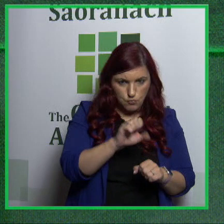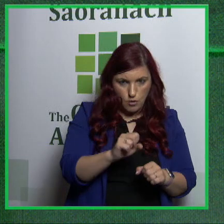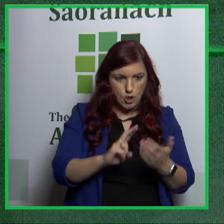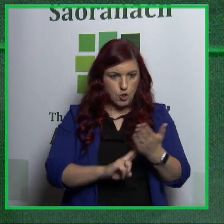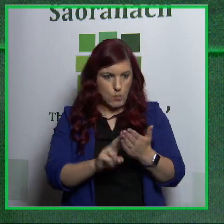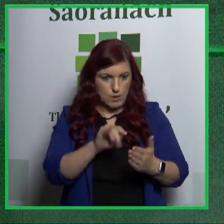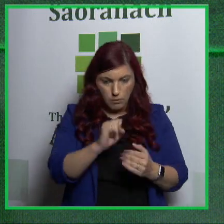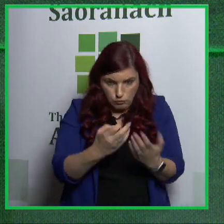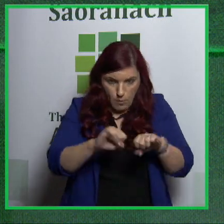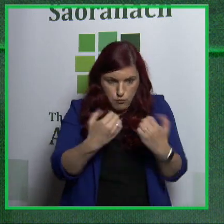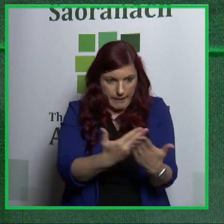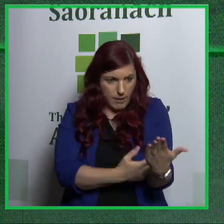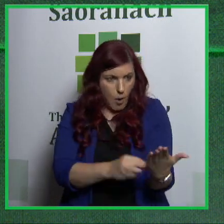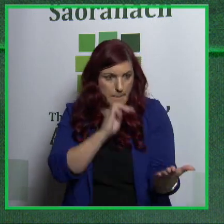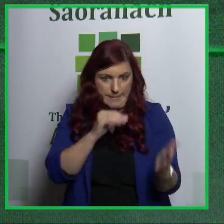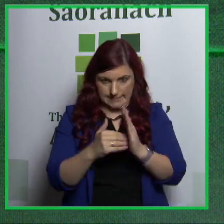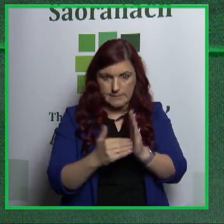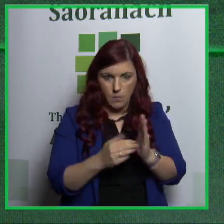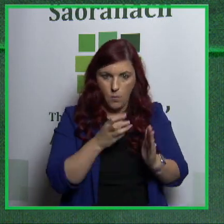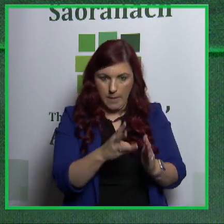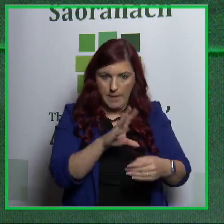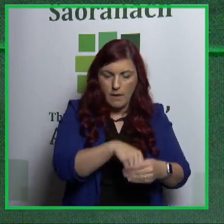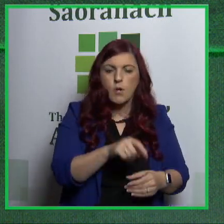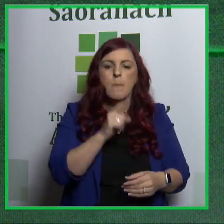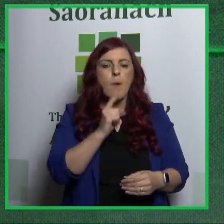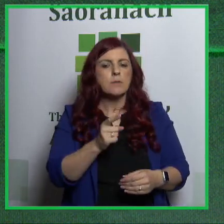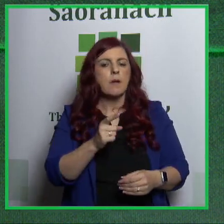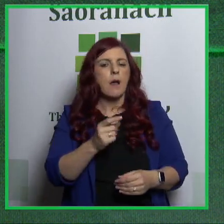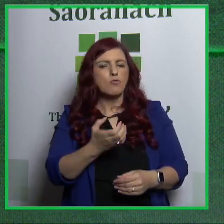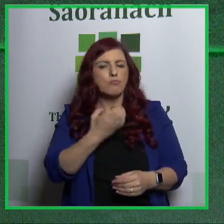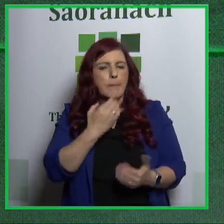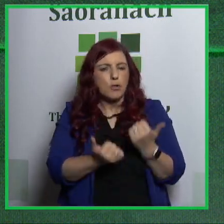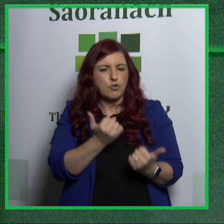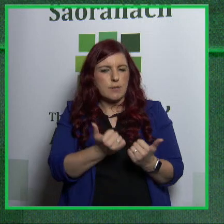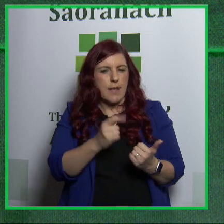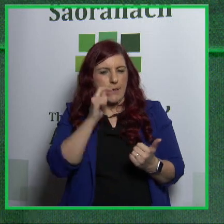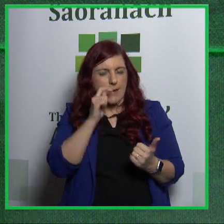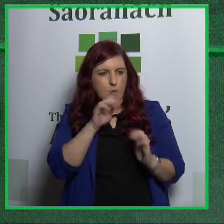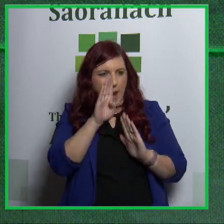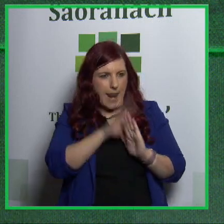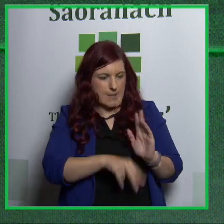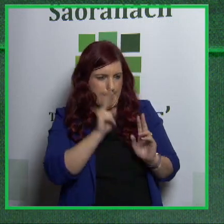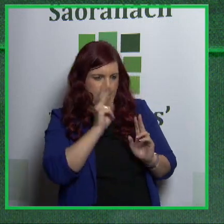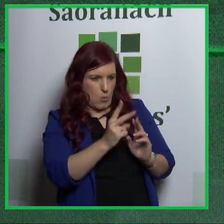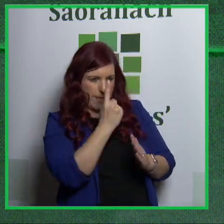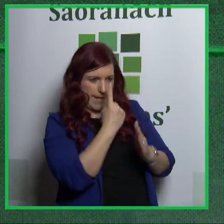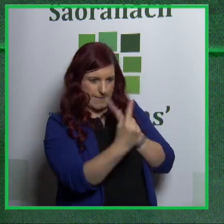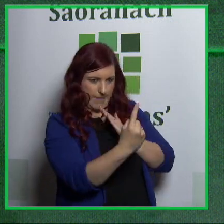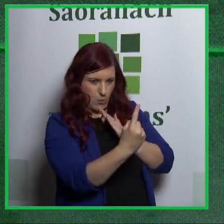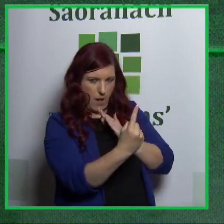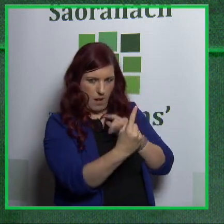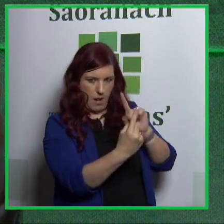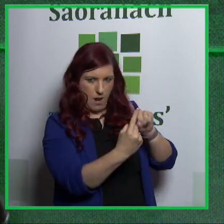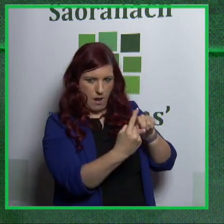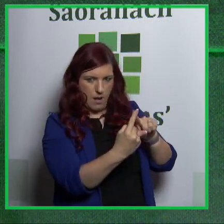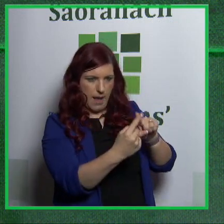some way, shape or form. But what I'd like to see the criminal justice aspect of it shift away from the individual and say perhaps onto the,